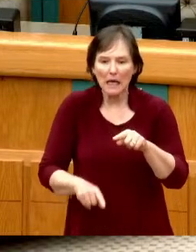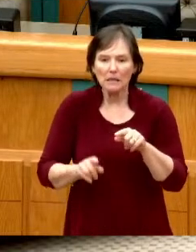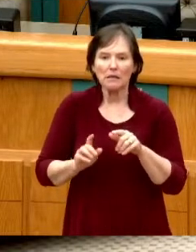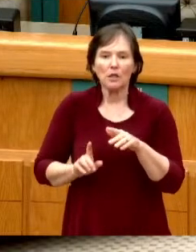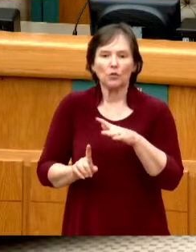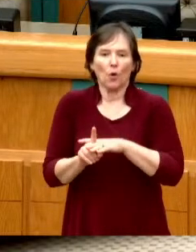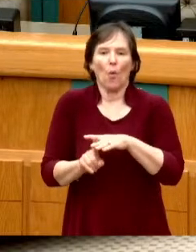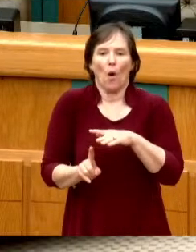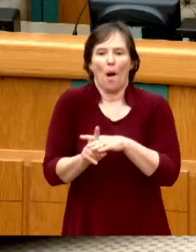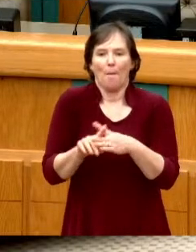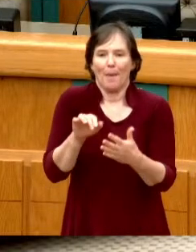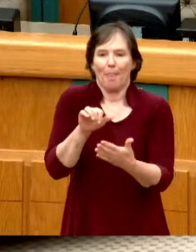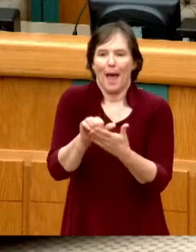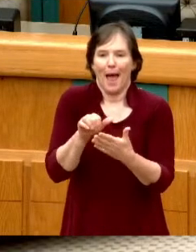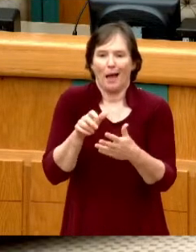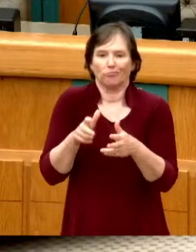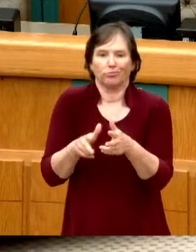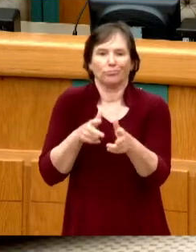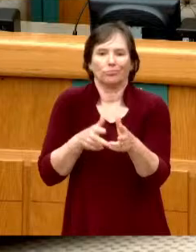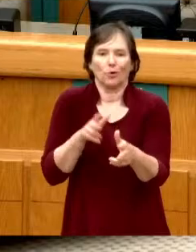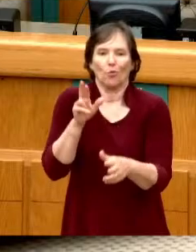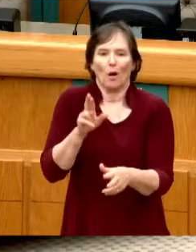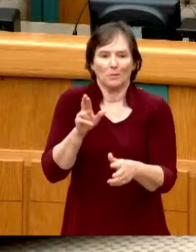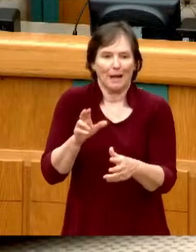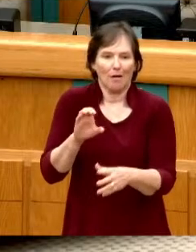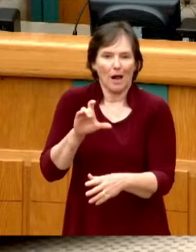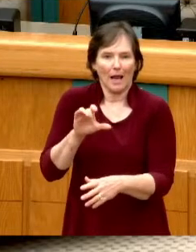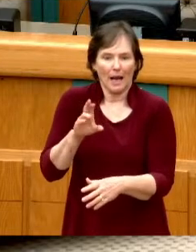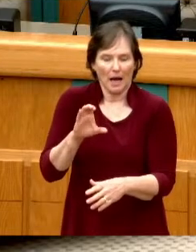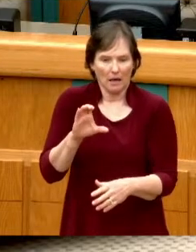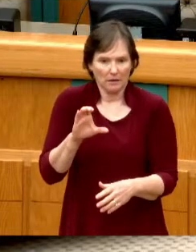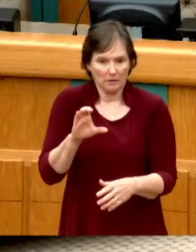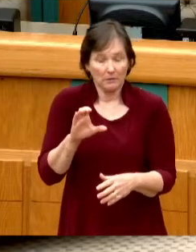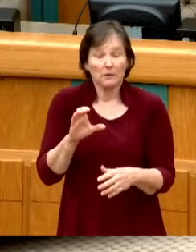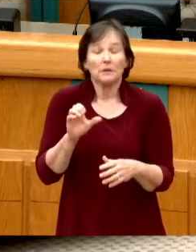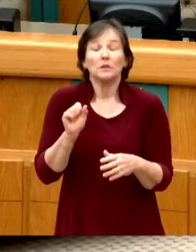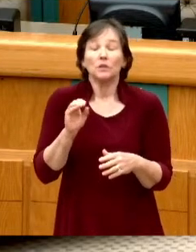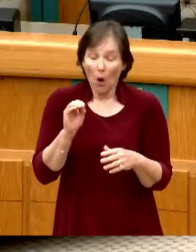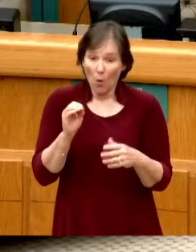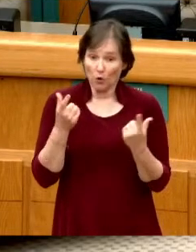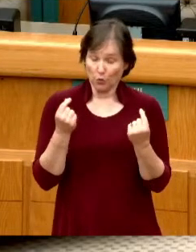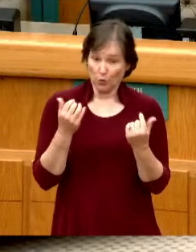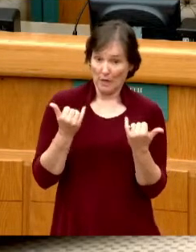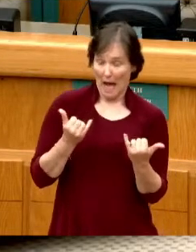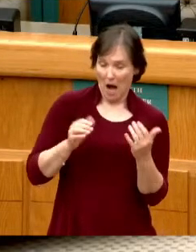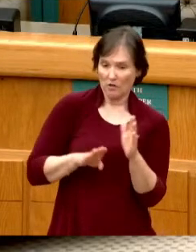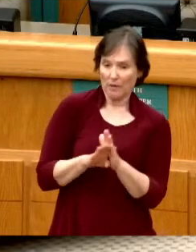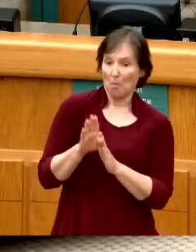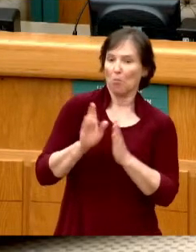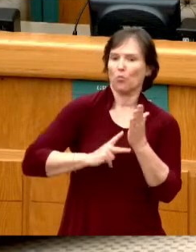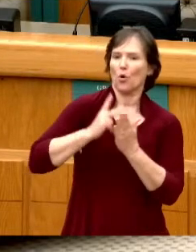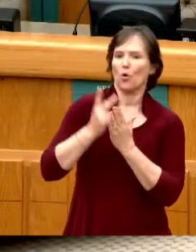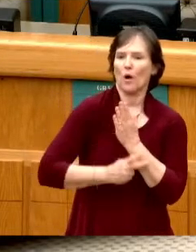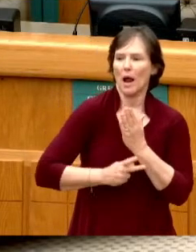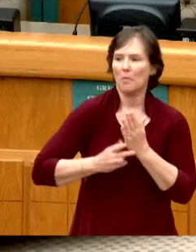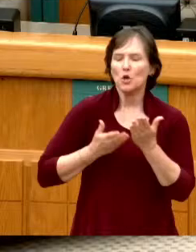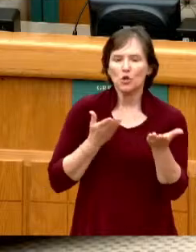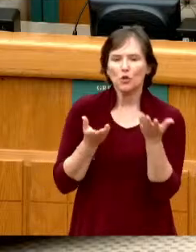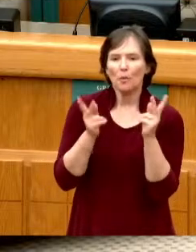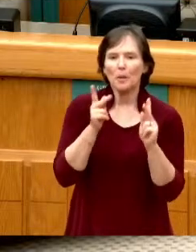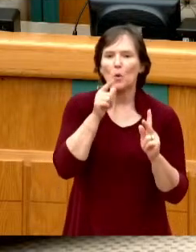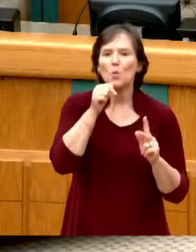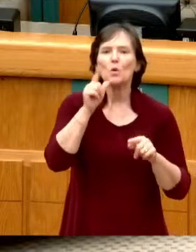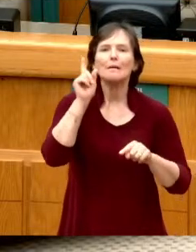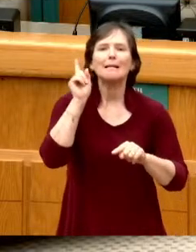them. And we have developed plans and programs to serve those who cannot travel to the clinic. And these were not